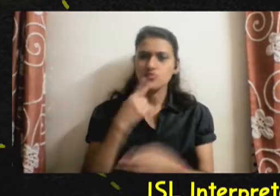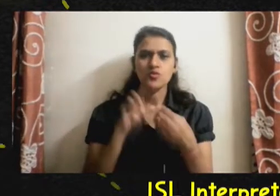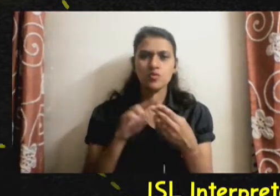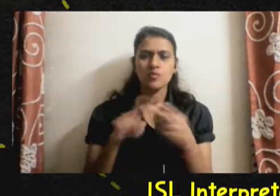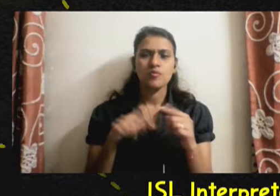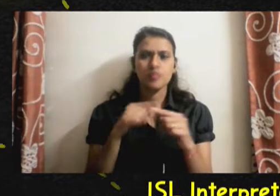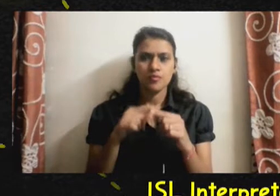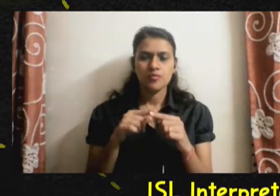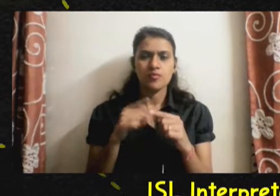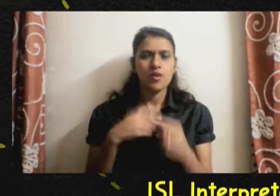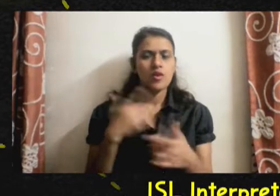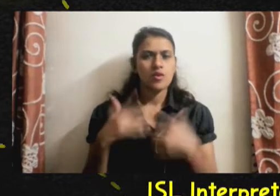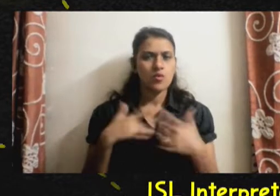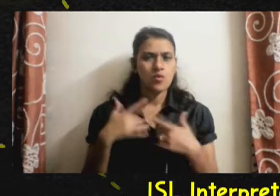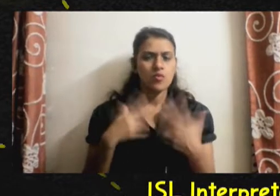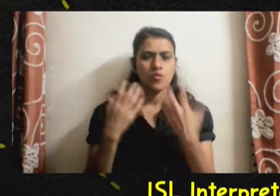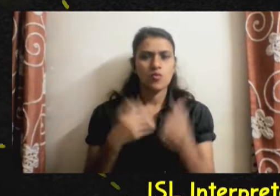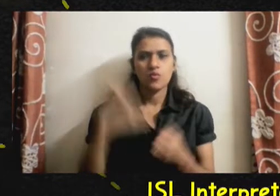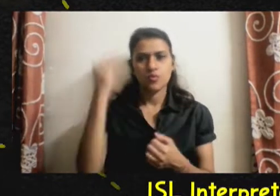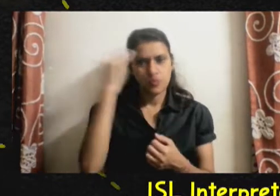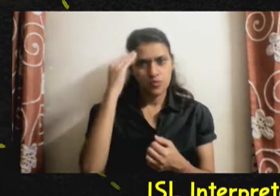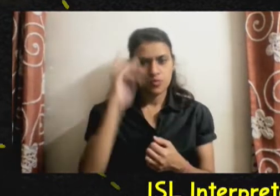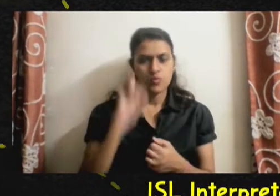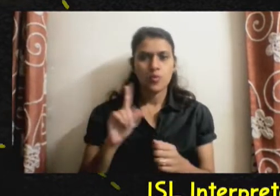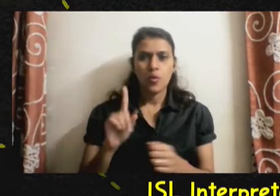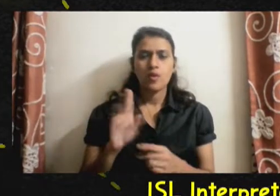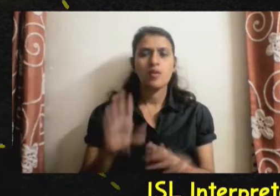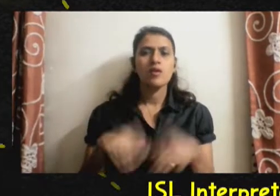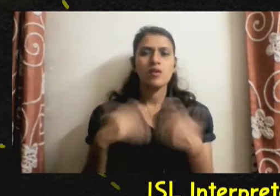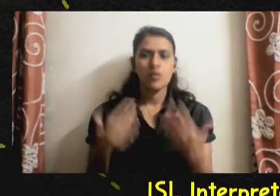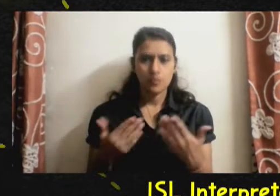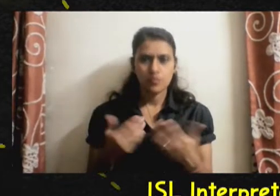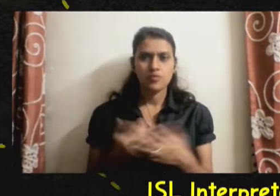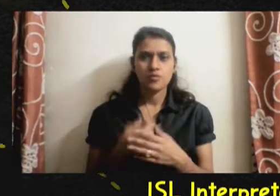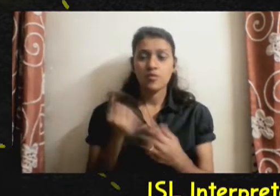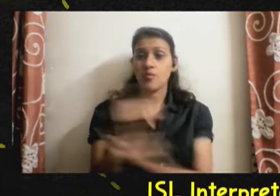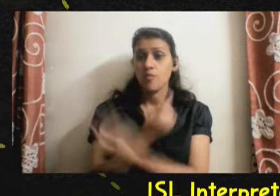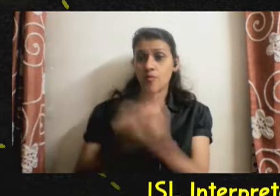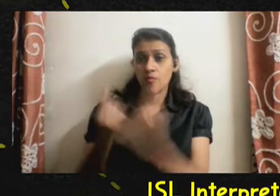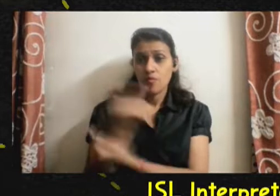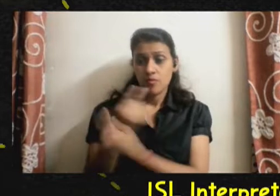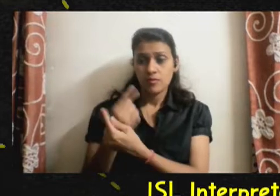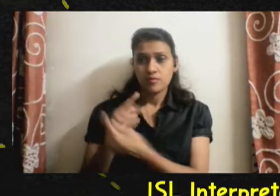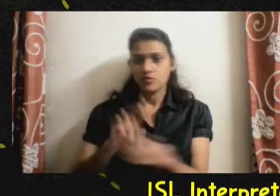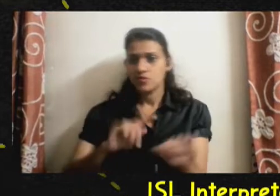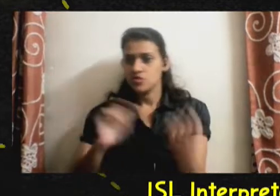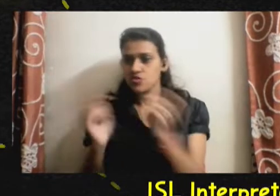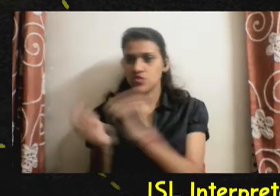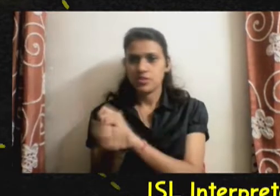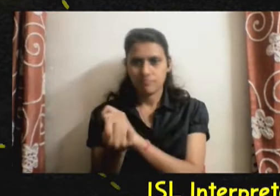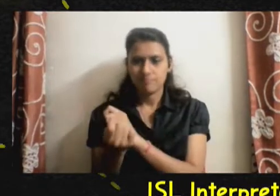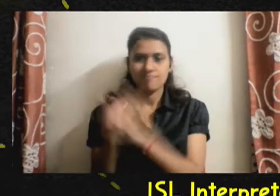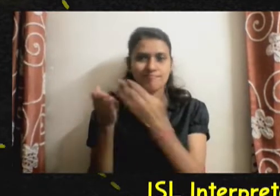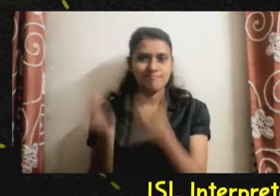I'm curious to know about, one, how your politics may have transformed over time along